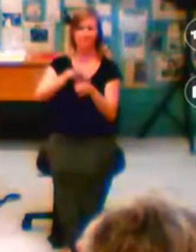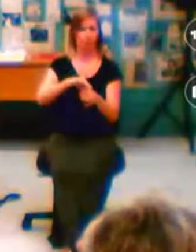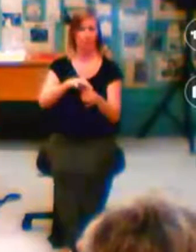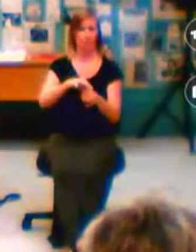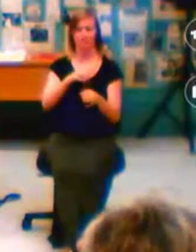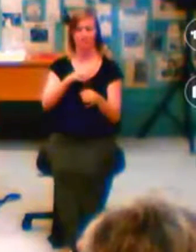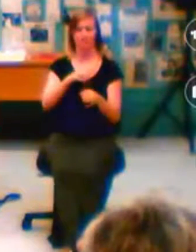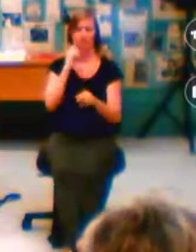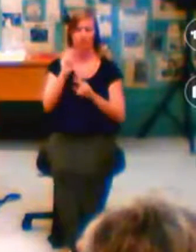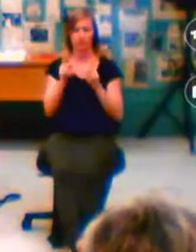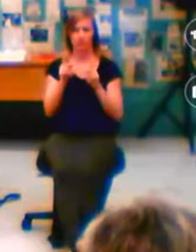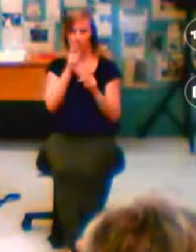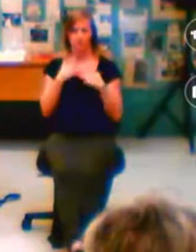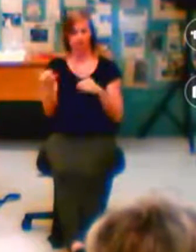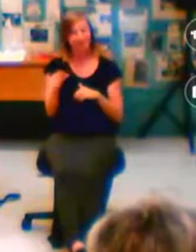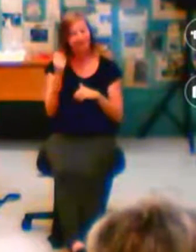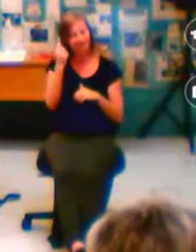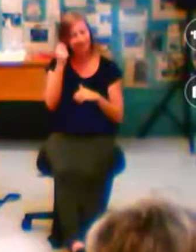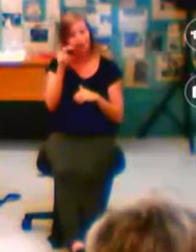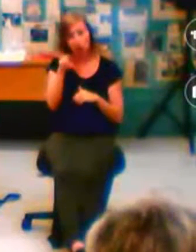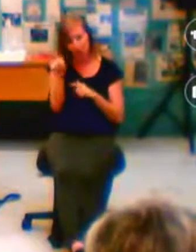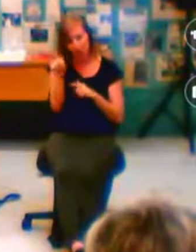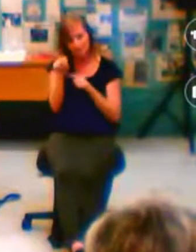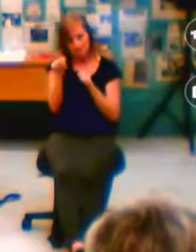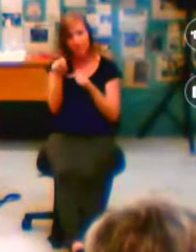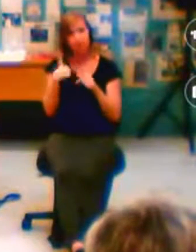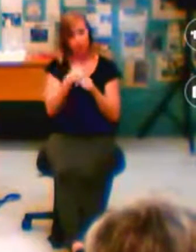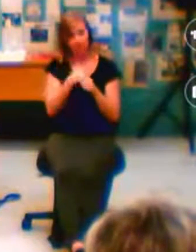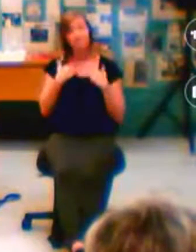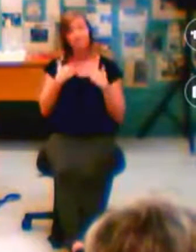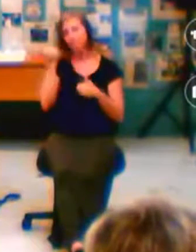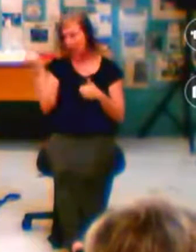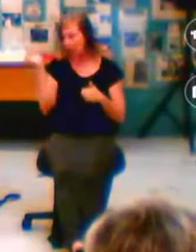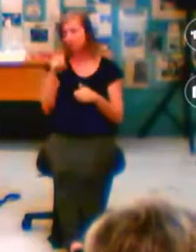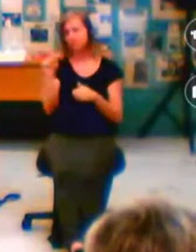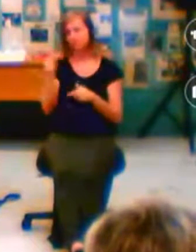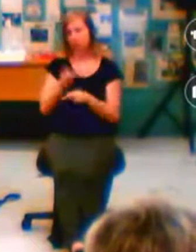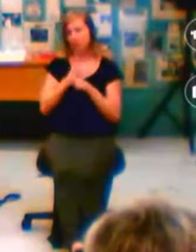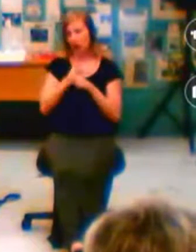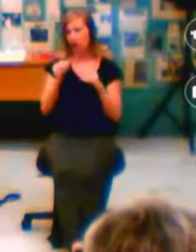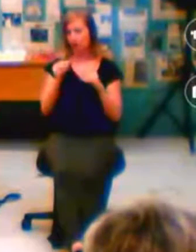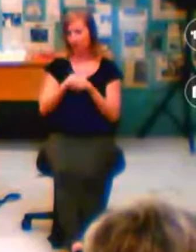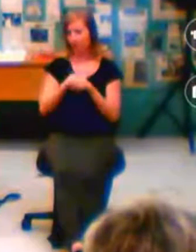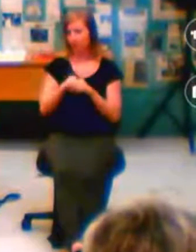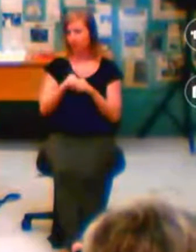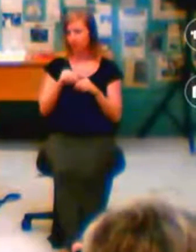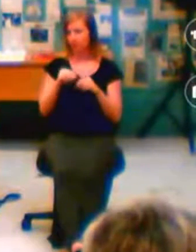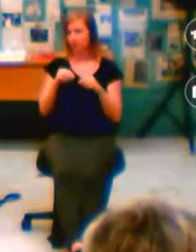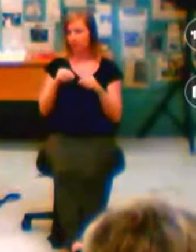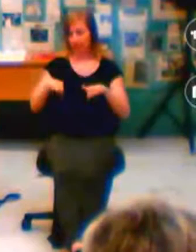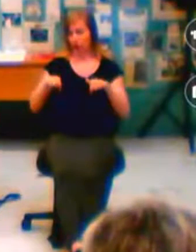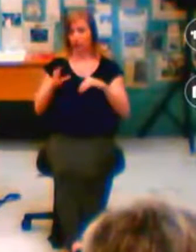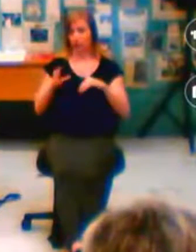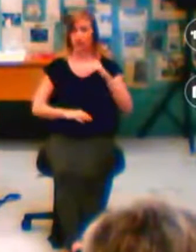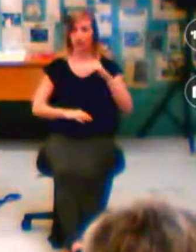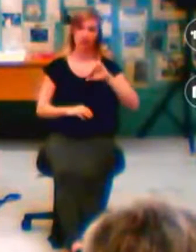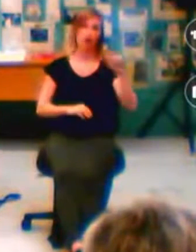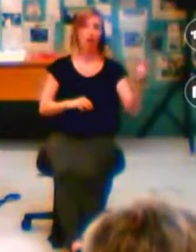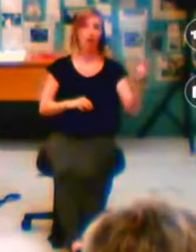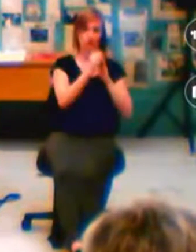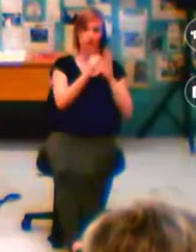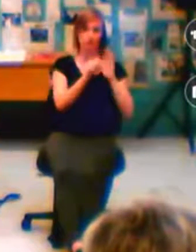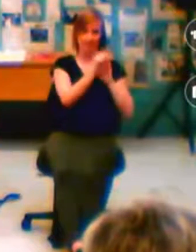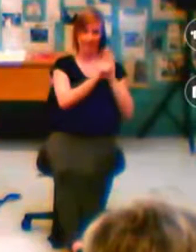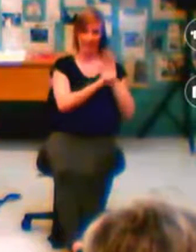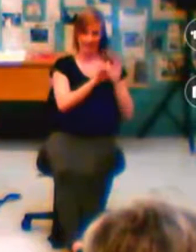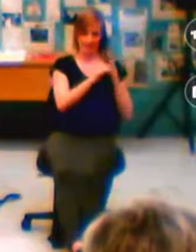This is an out-of-control government entity. I think we have to be really careful about saying things like the American people don't vote to help people